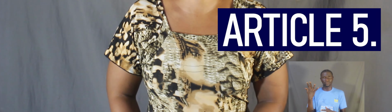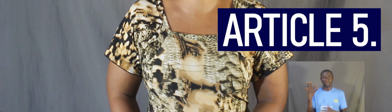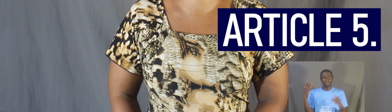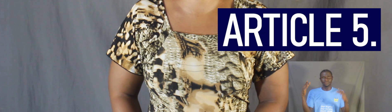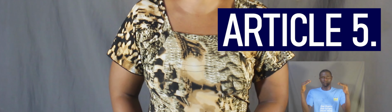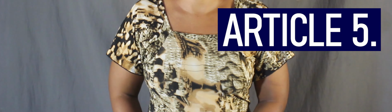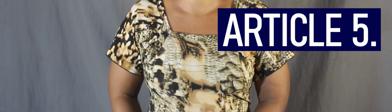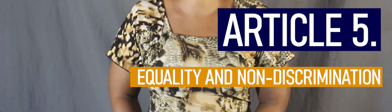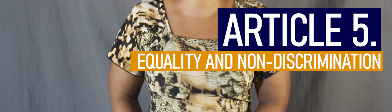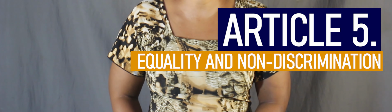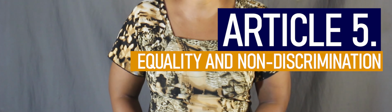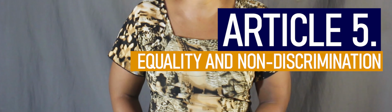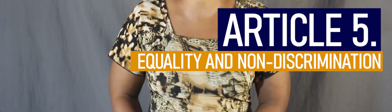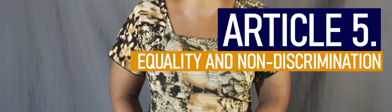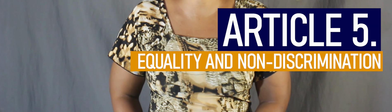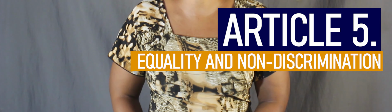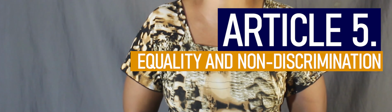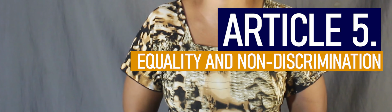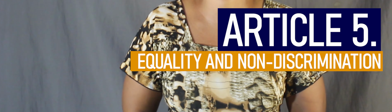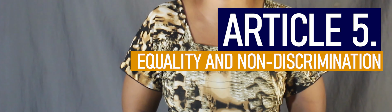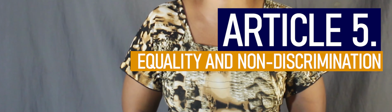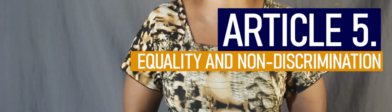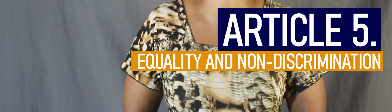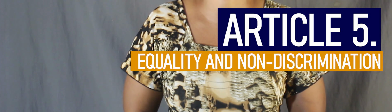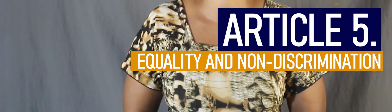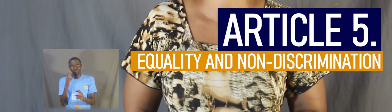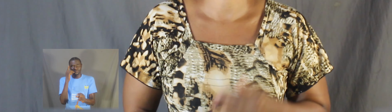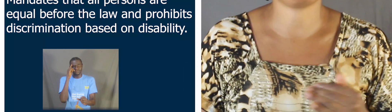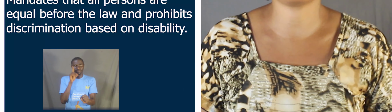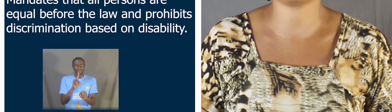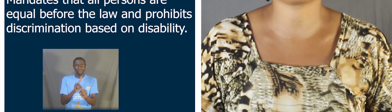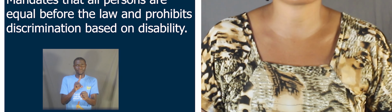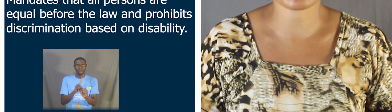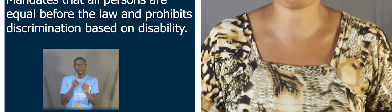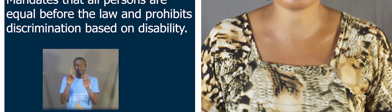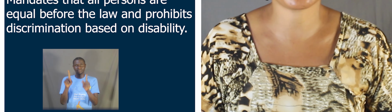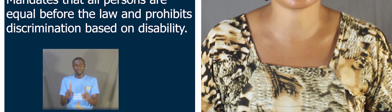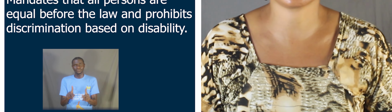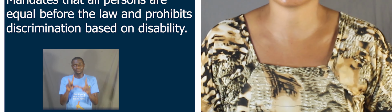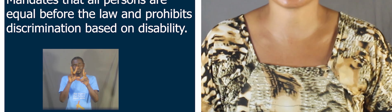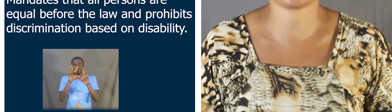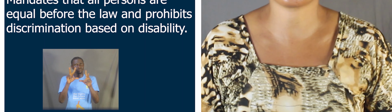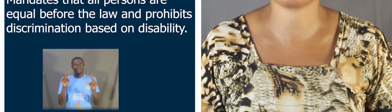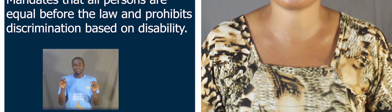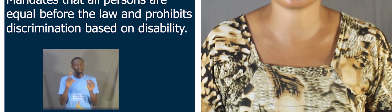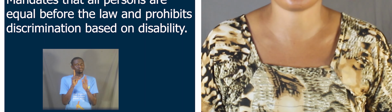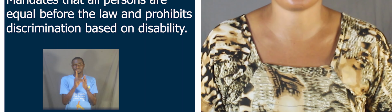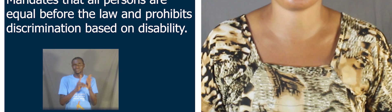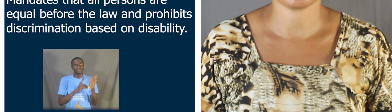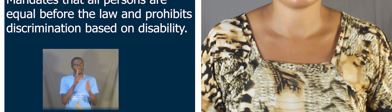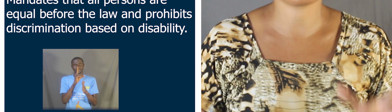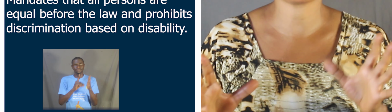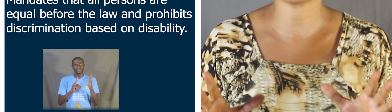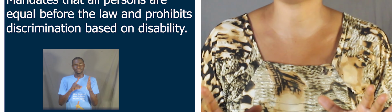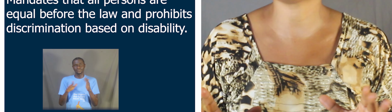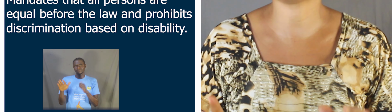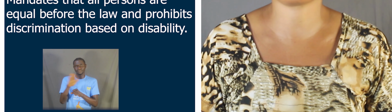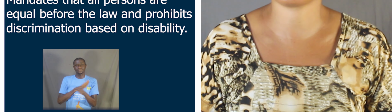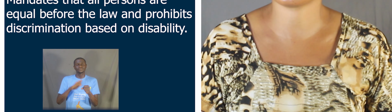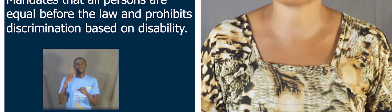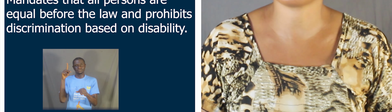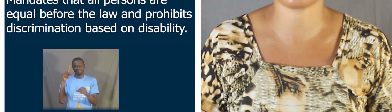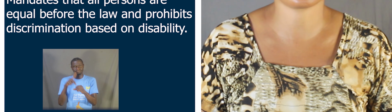Article 5. Equality and non-discrimination mandates that every person is equal before the law and